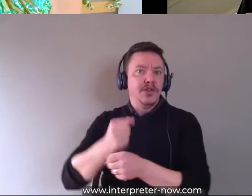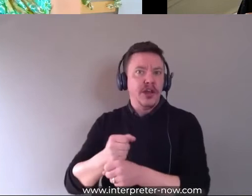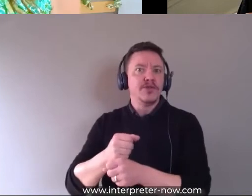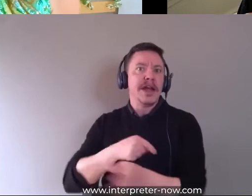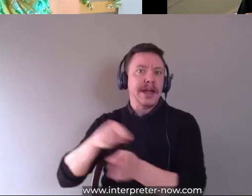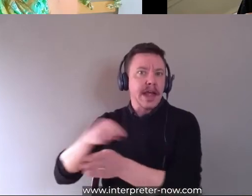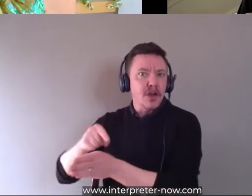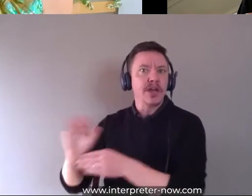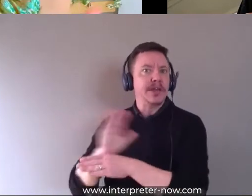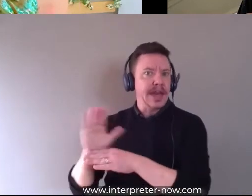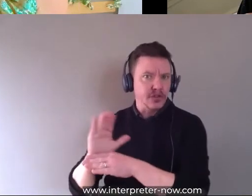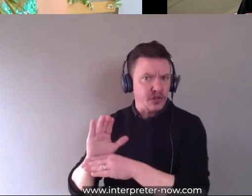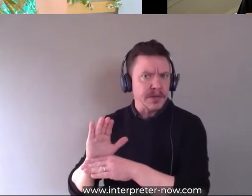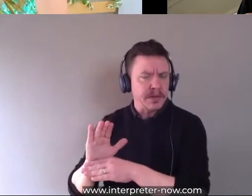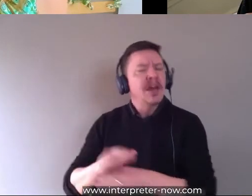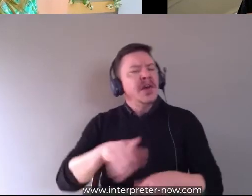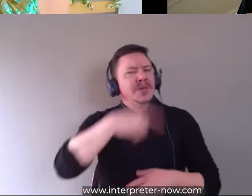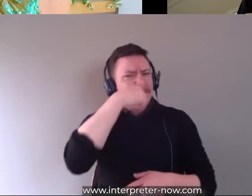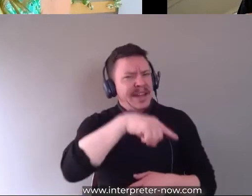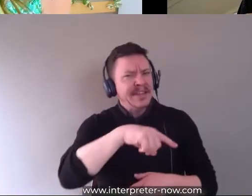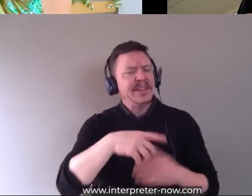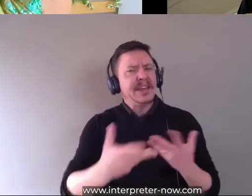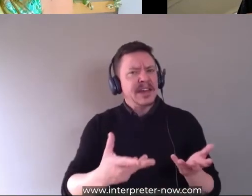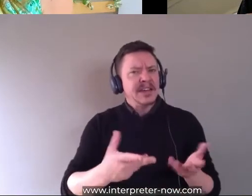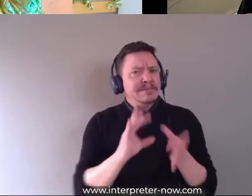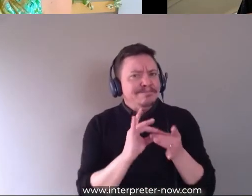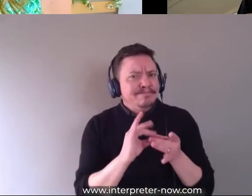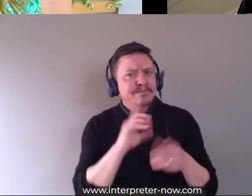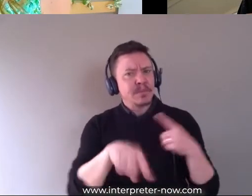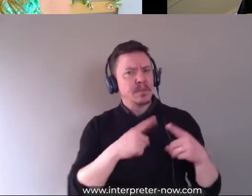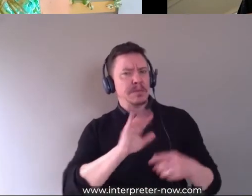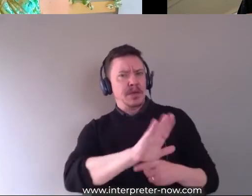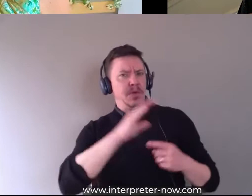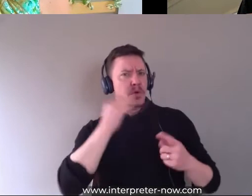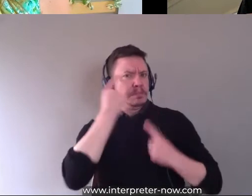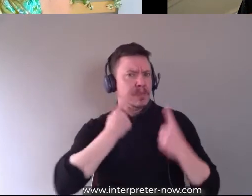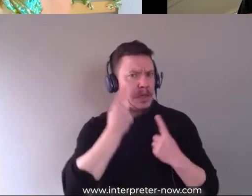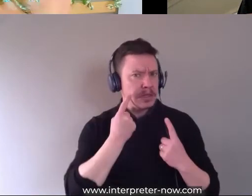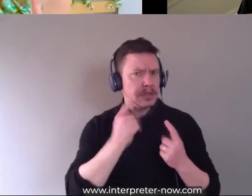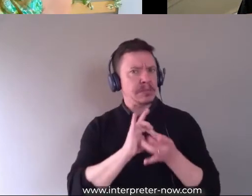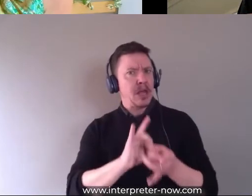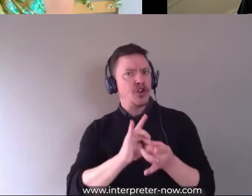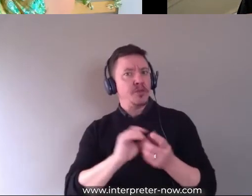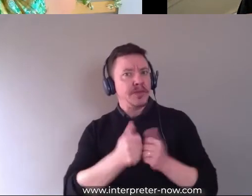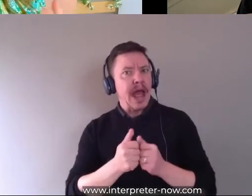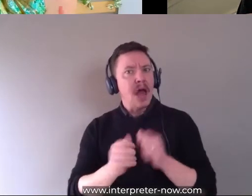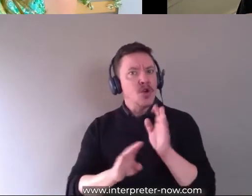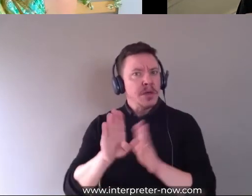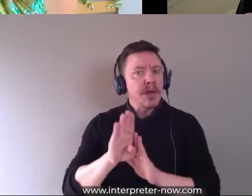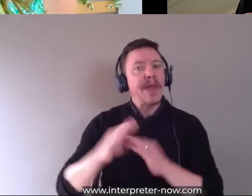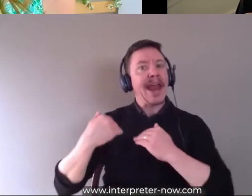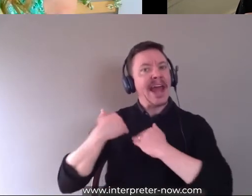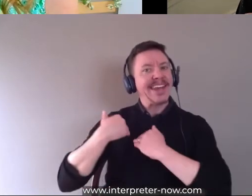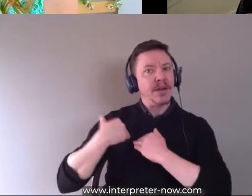areas, industries. And so please, can you just say a little bit about what you're thinking in terms of how do we build that accountability